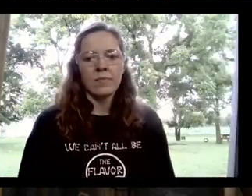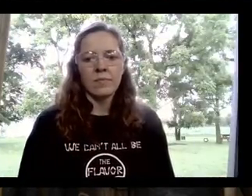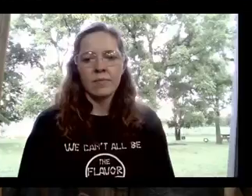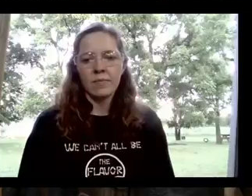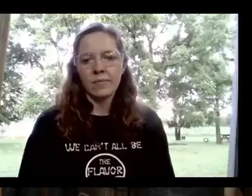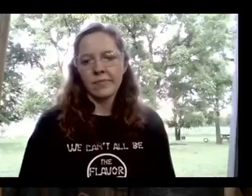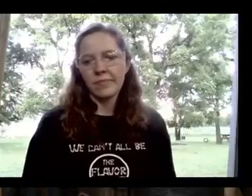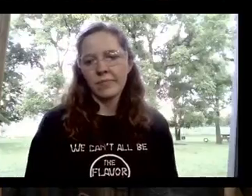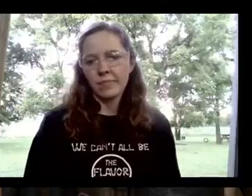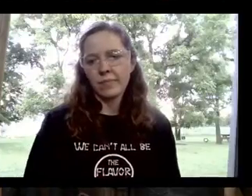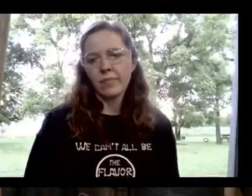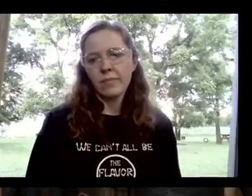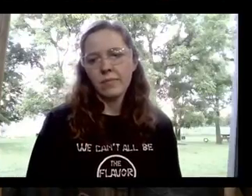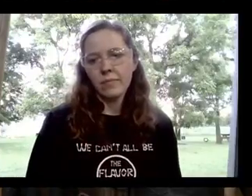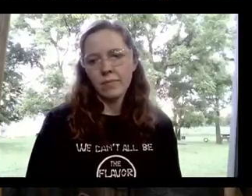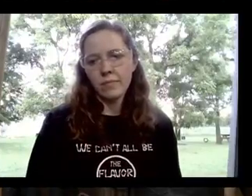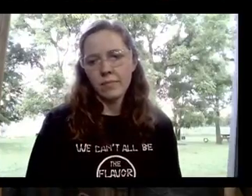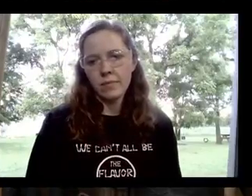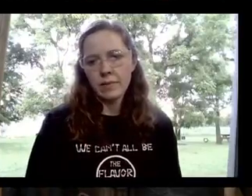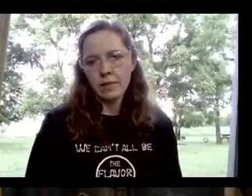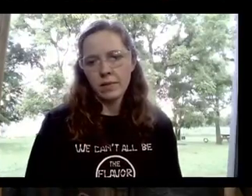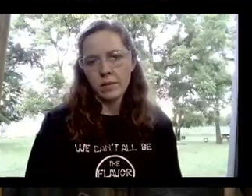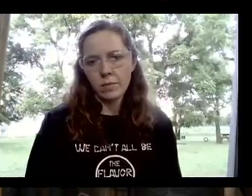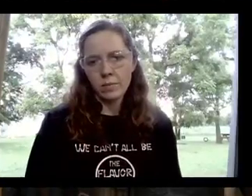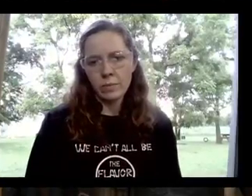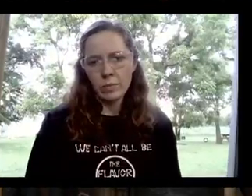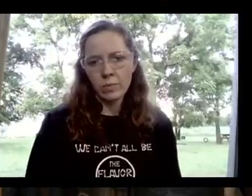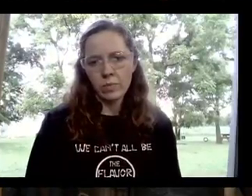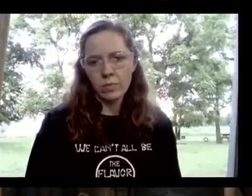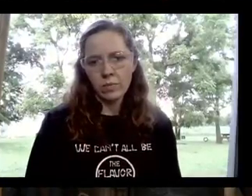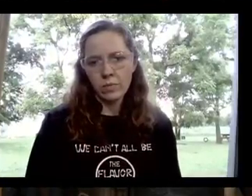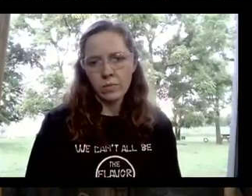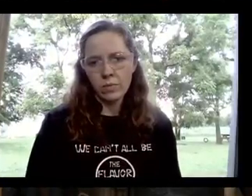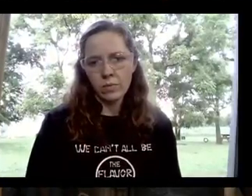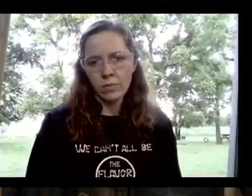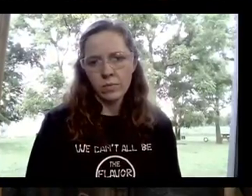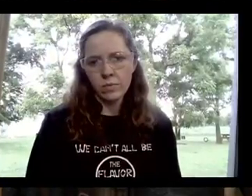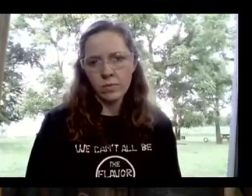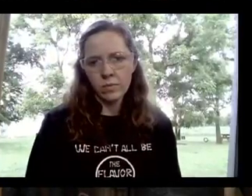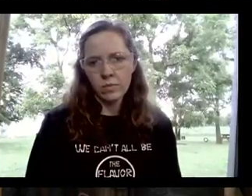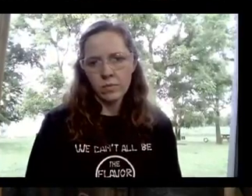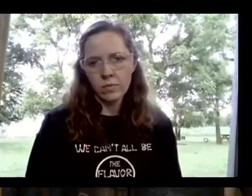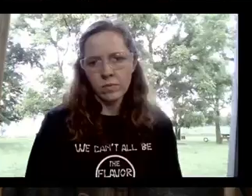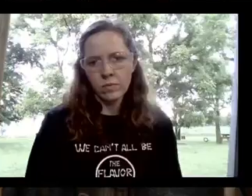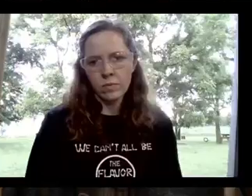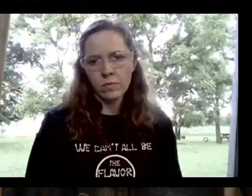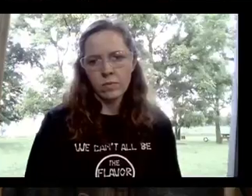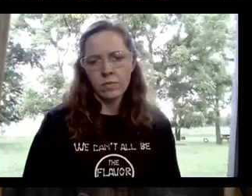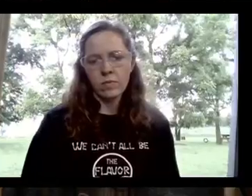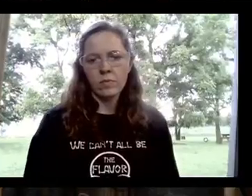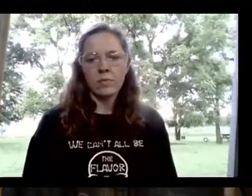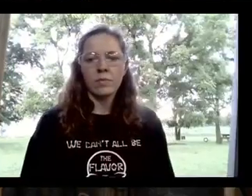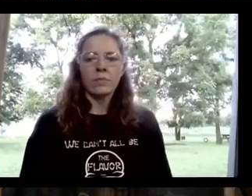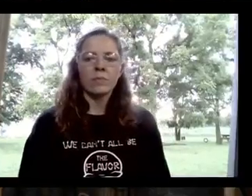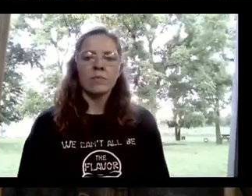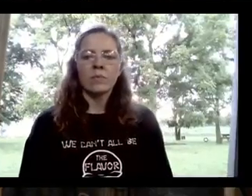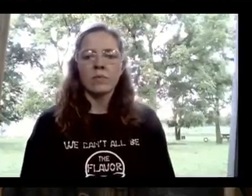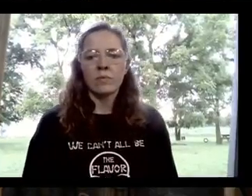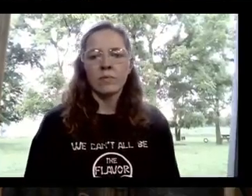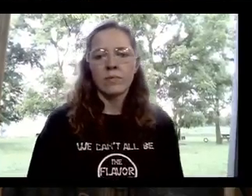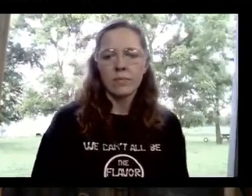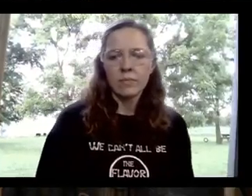the 1920s to 1930s, we shifted away from wrought iron completely and using it at any